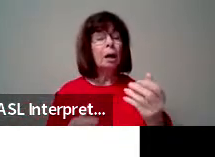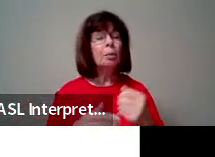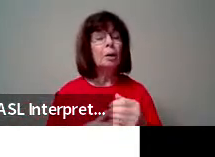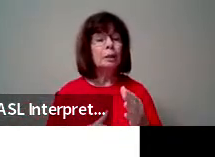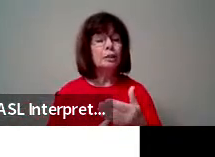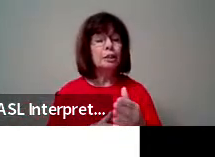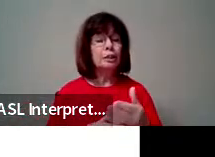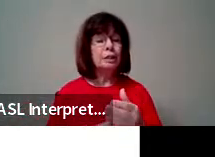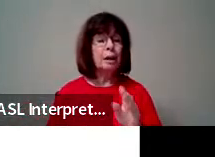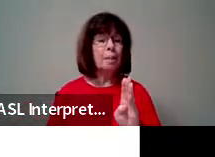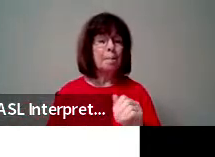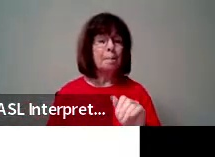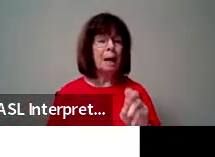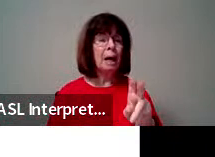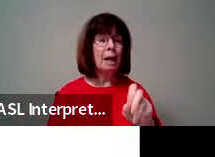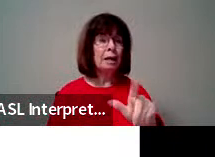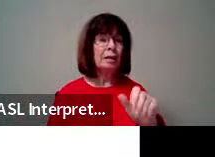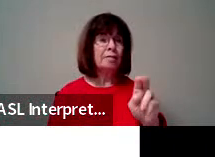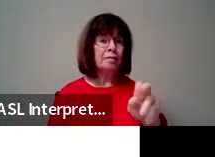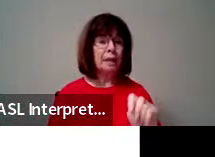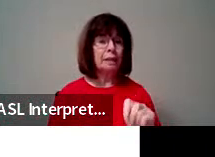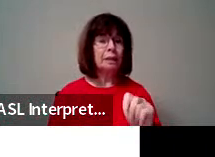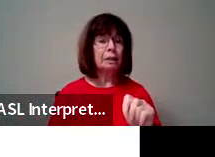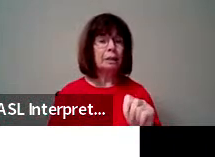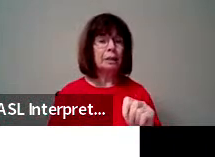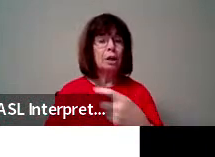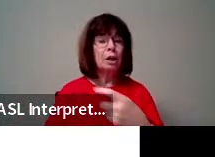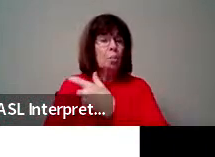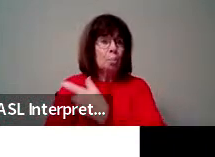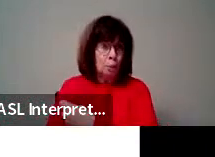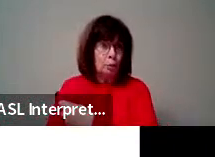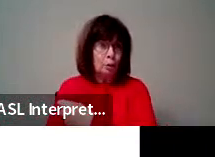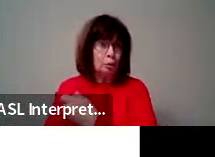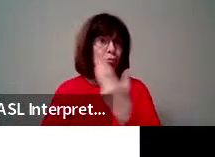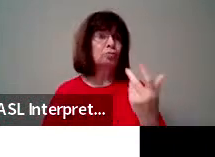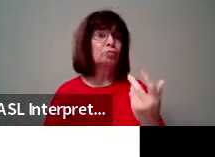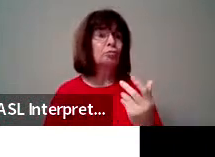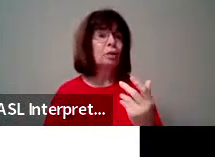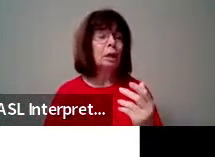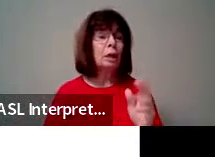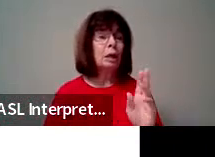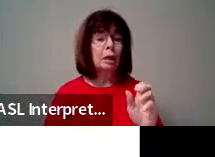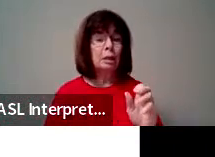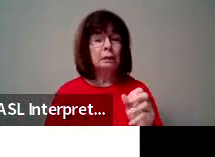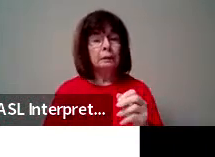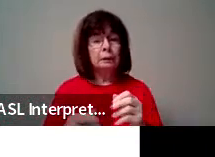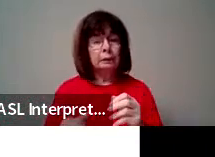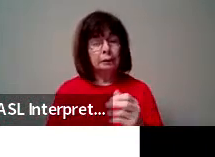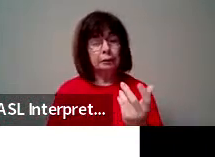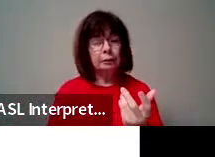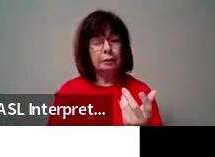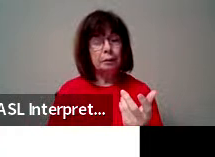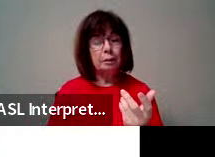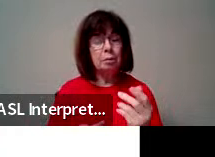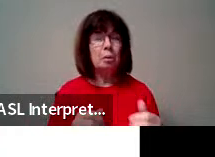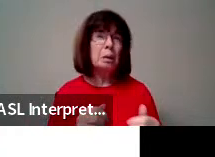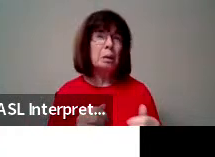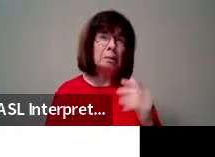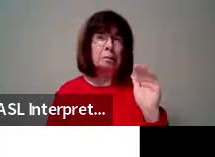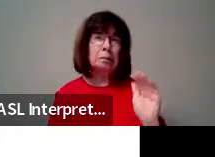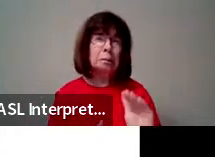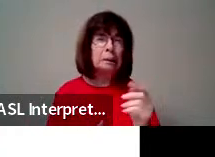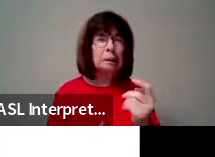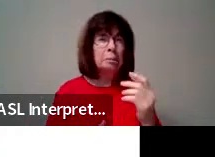bivalent booster uptake as we get into this winter wave. So overall, a little less than 30% of